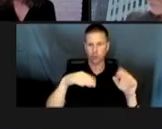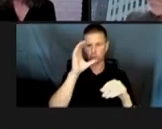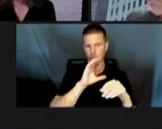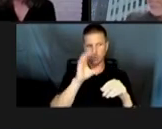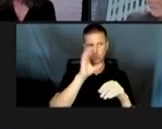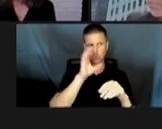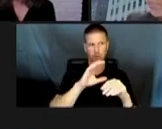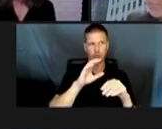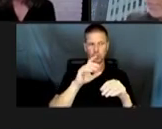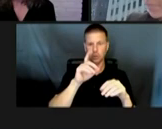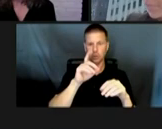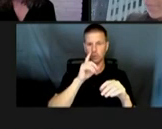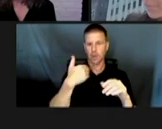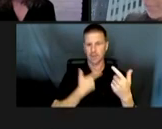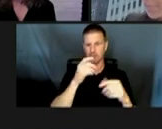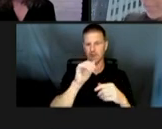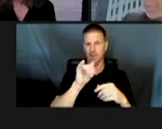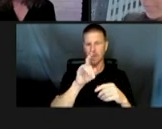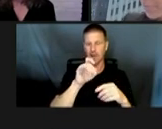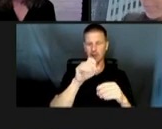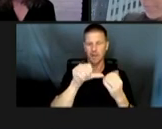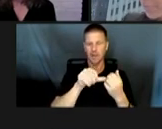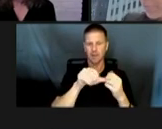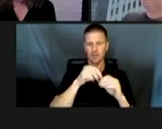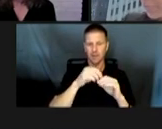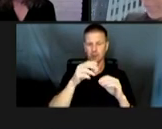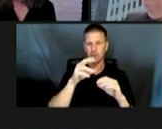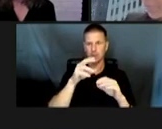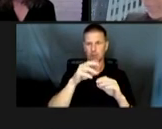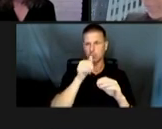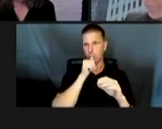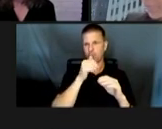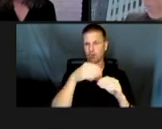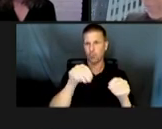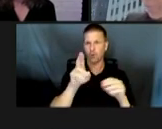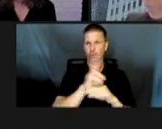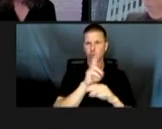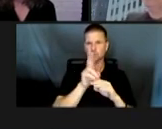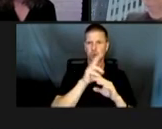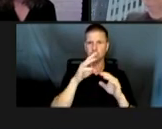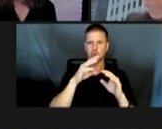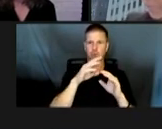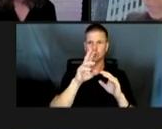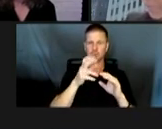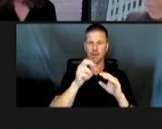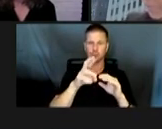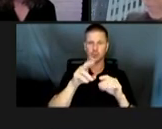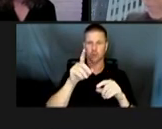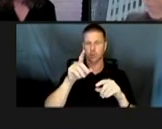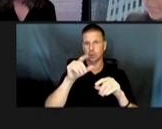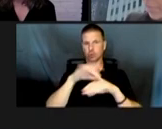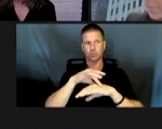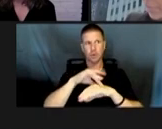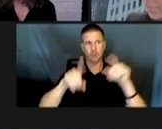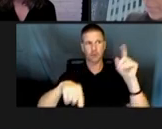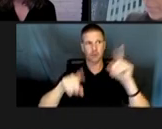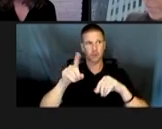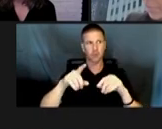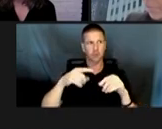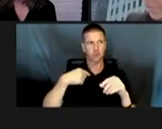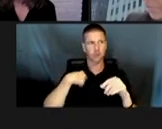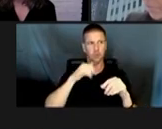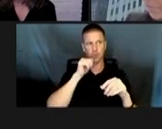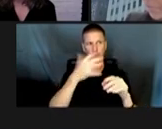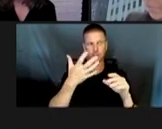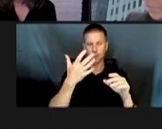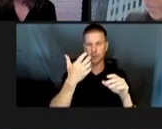preclusions for having to live in aid in the private market when you're using a voucher? And is there geographic diversity? We don't want segregation for any